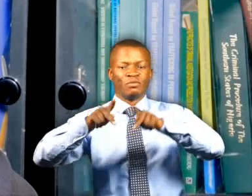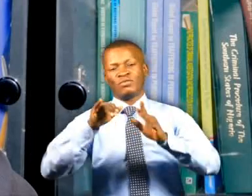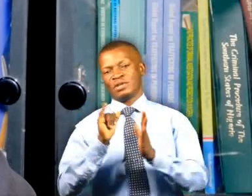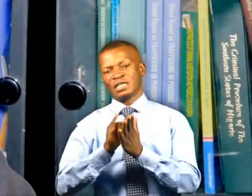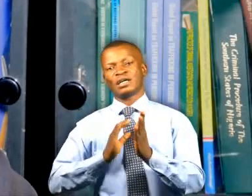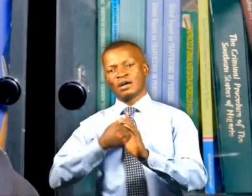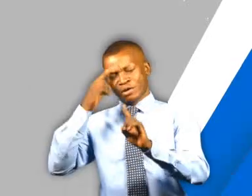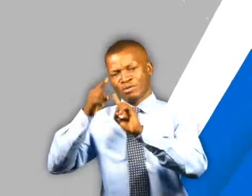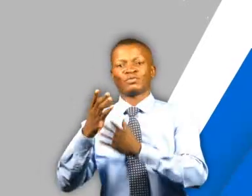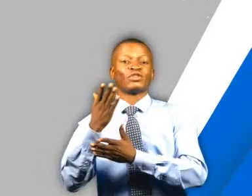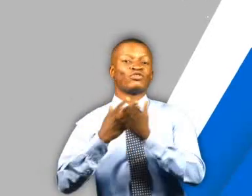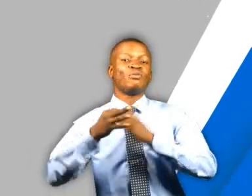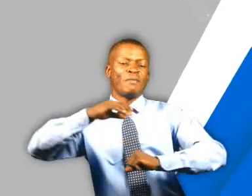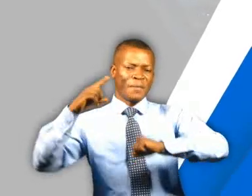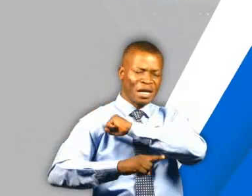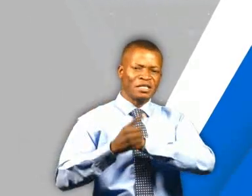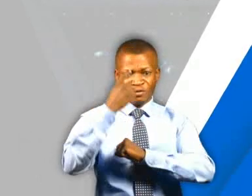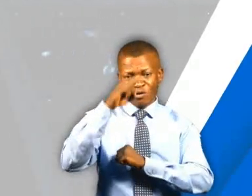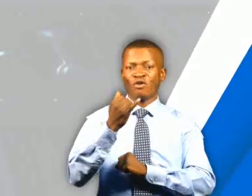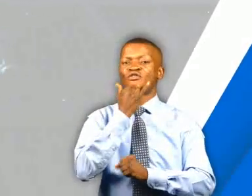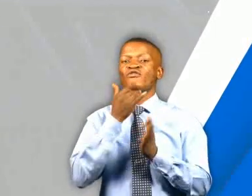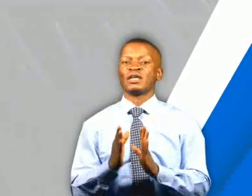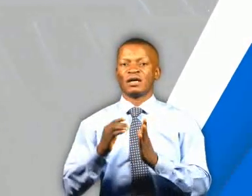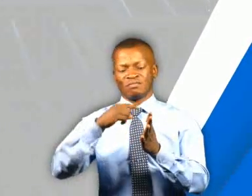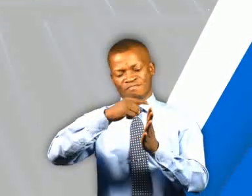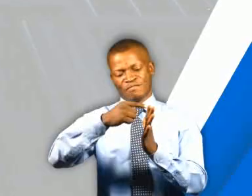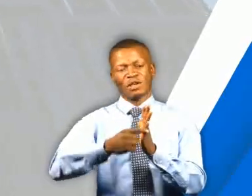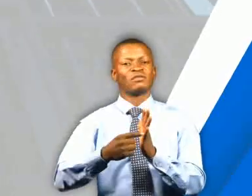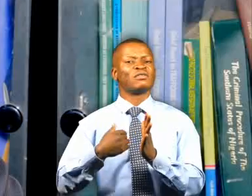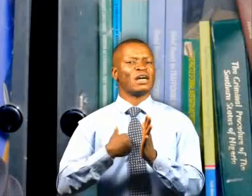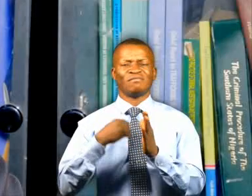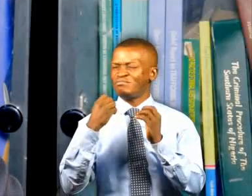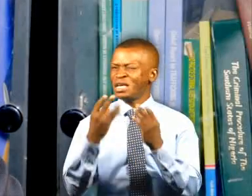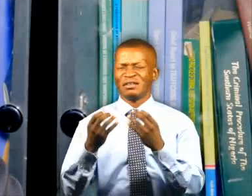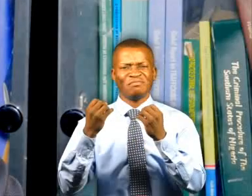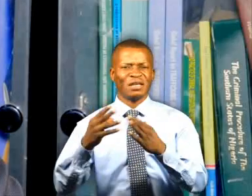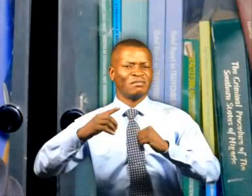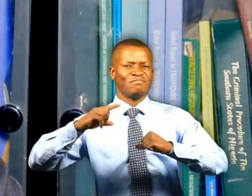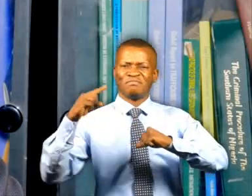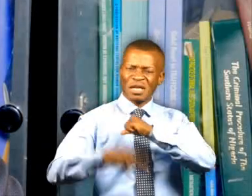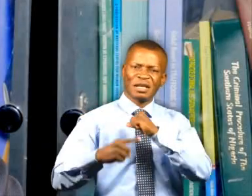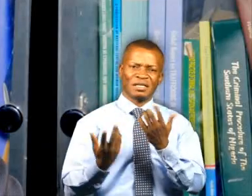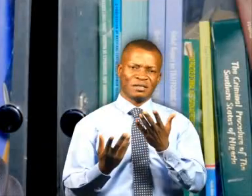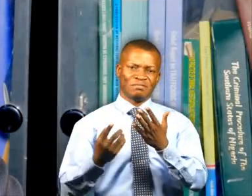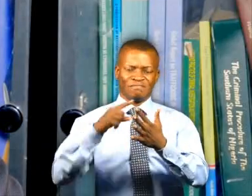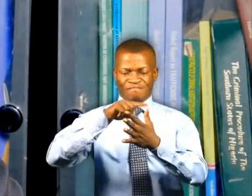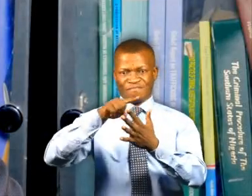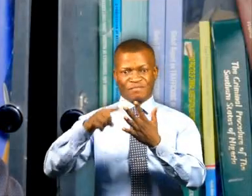of our new DG. Some of the penalties for offenders are: we have various